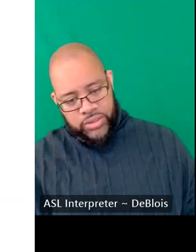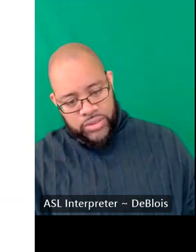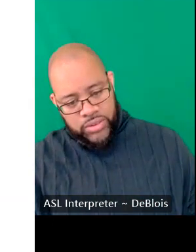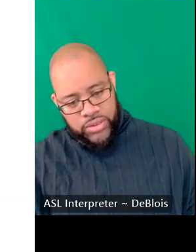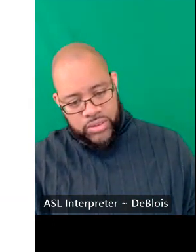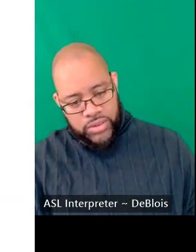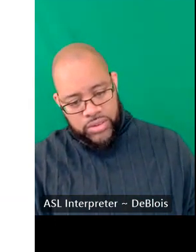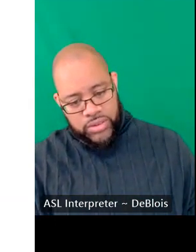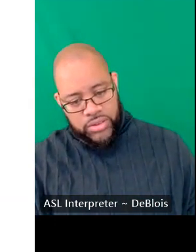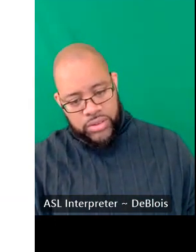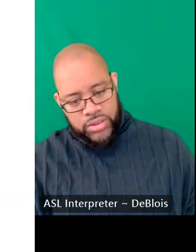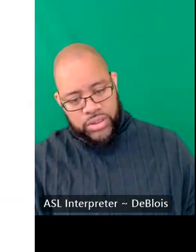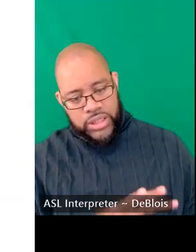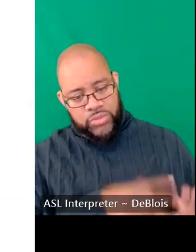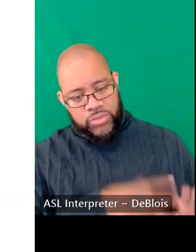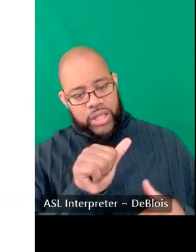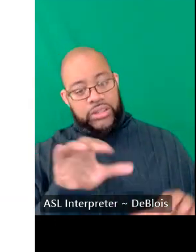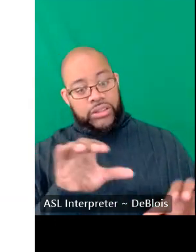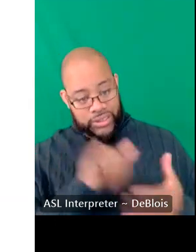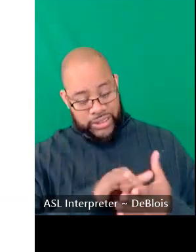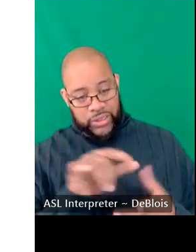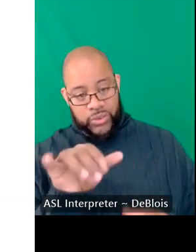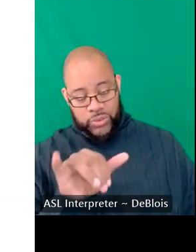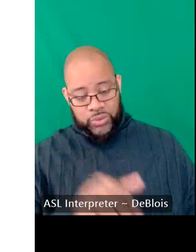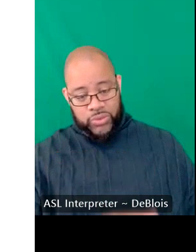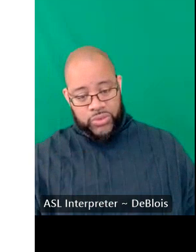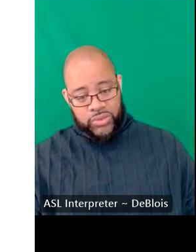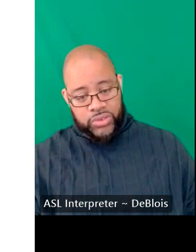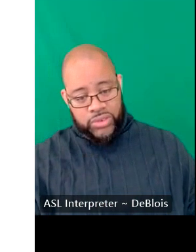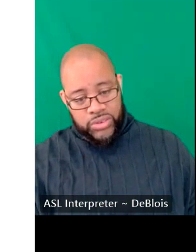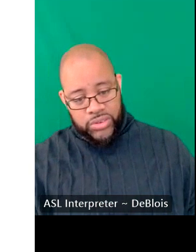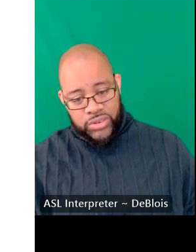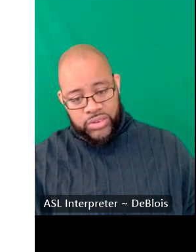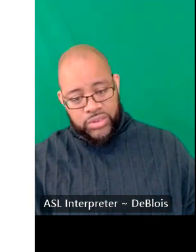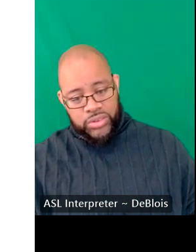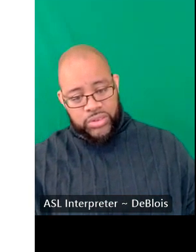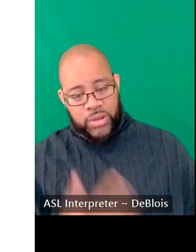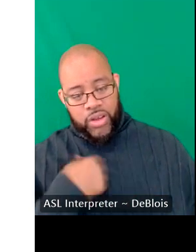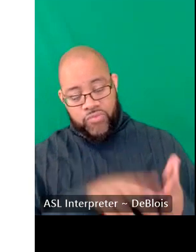Schedule A does too, so I'm Okay, sorry, I'll I send read you- it differently.